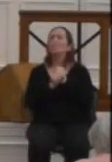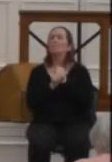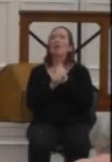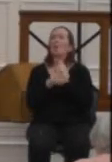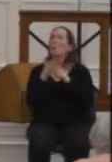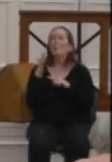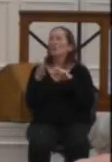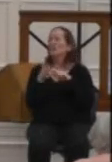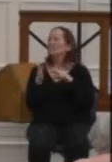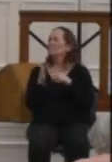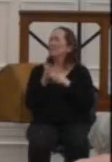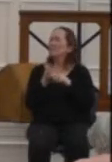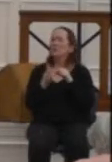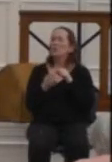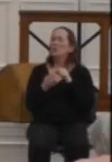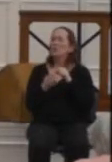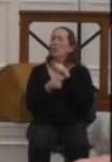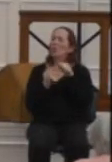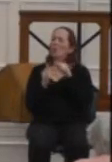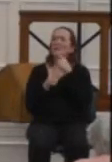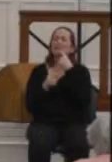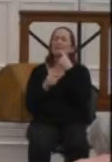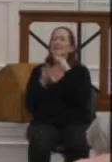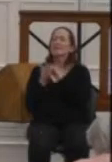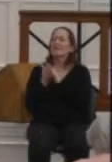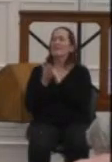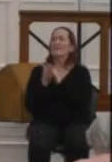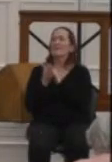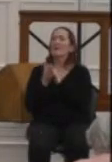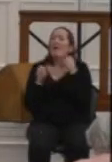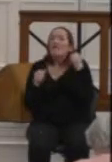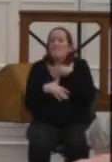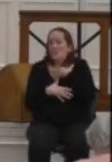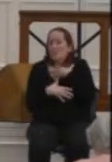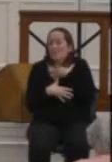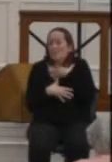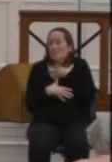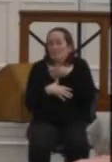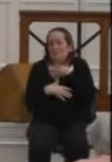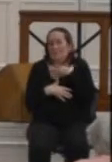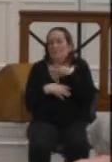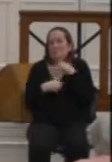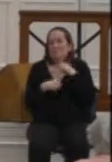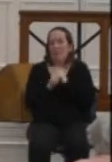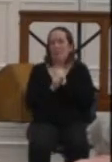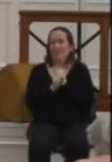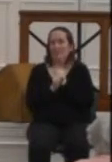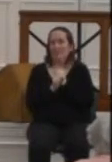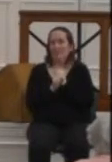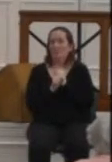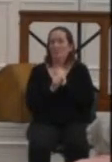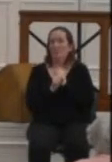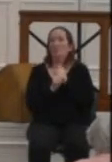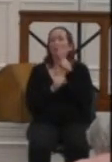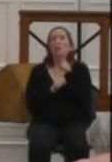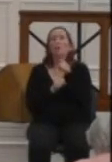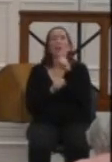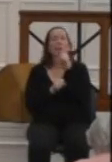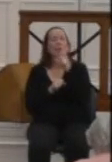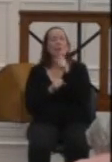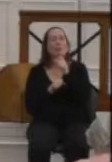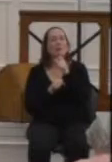is he saying? I want you to catch something. Fearfully made. You are